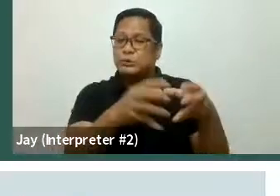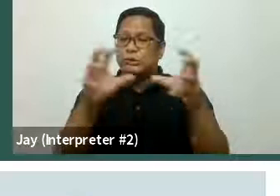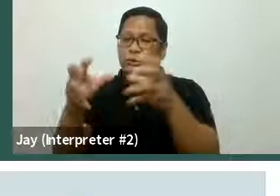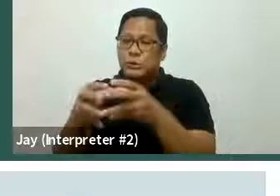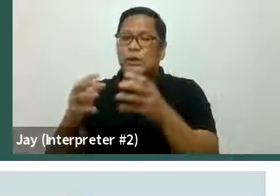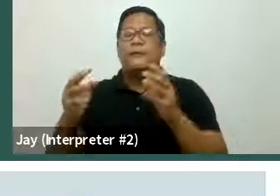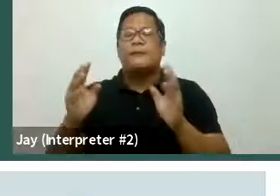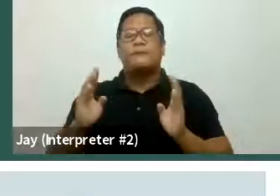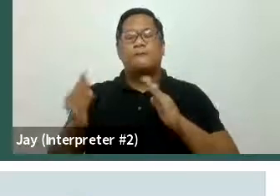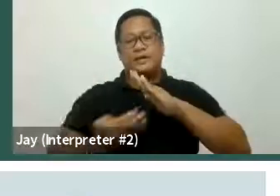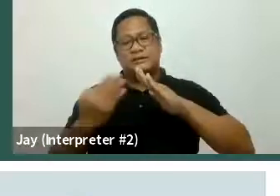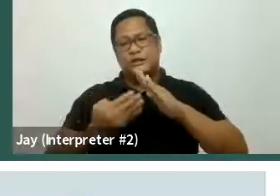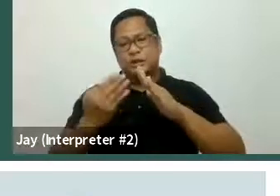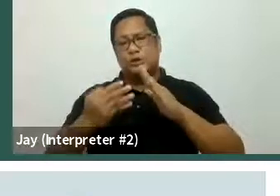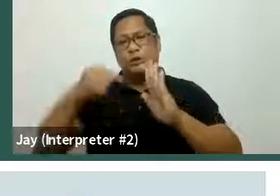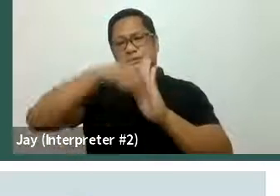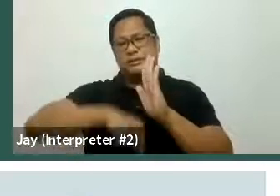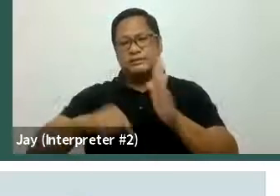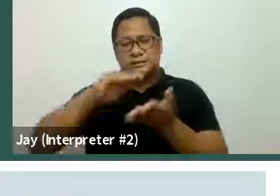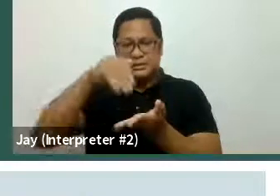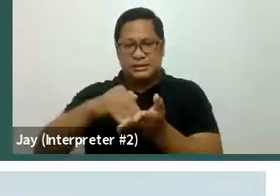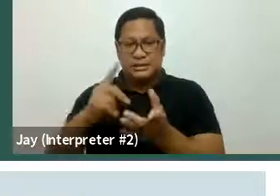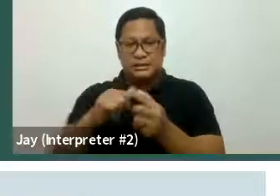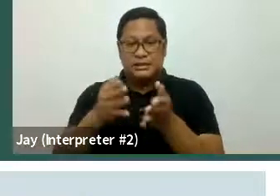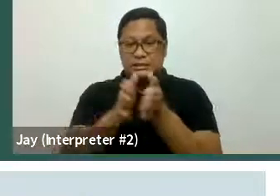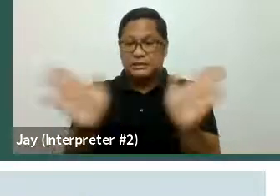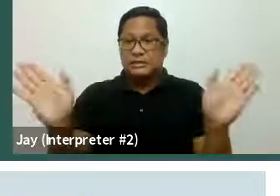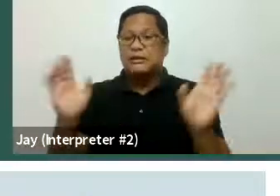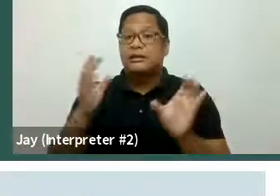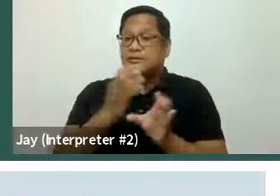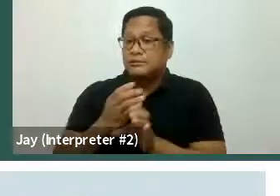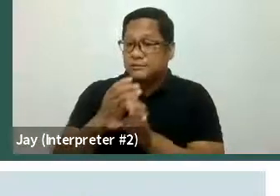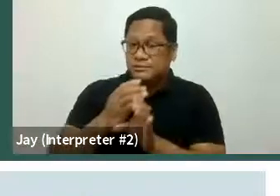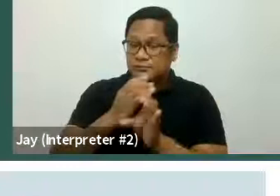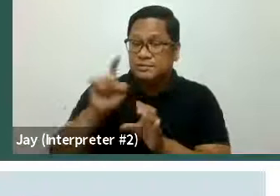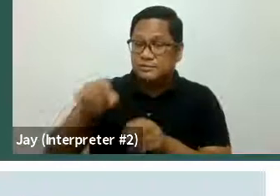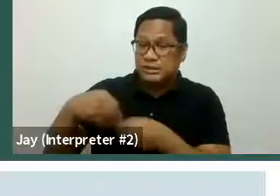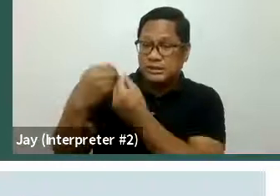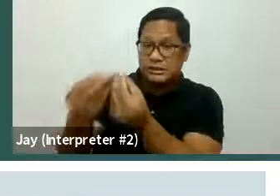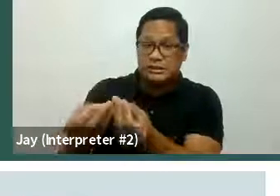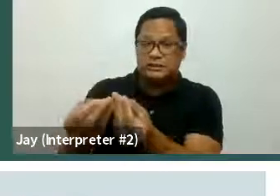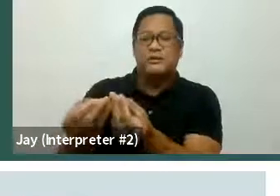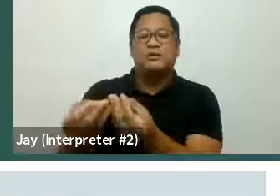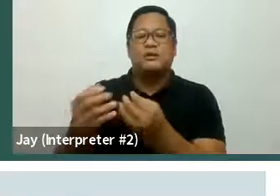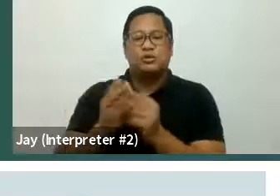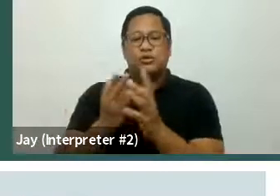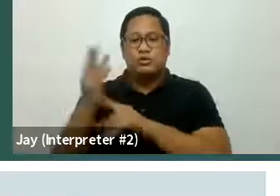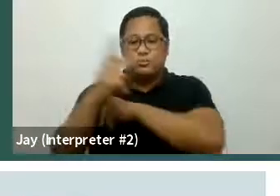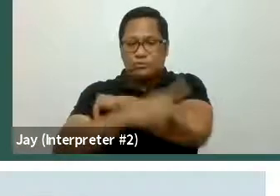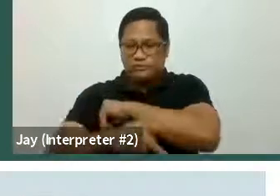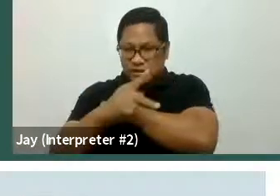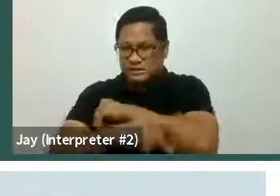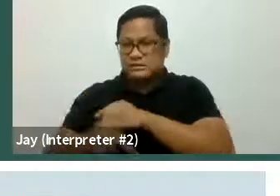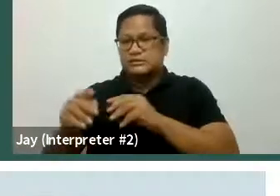comprehensive centers, and then the general care shall be delivered by the provincial, district,